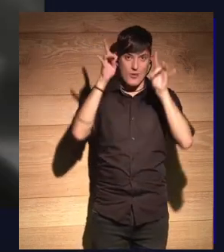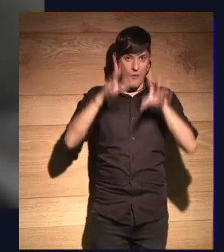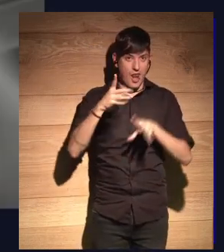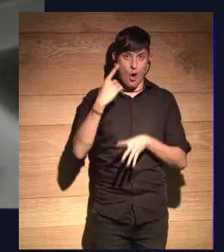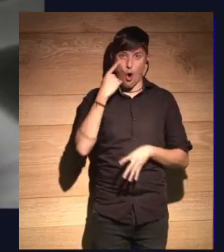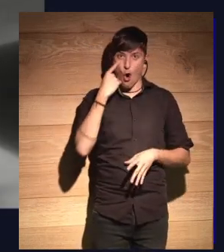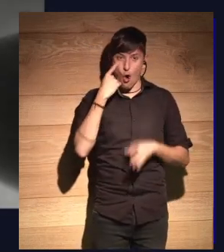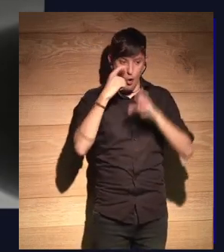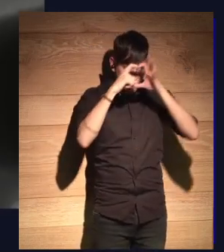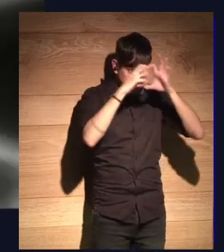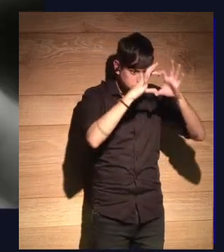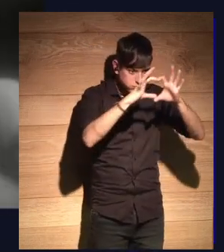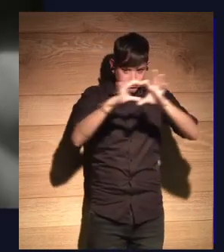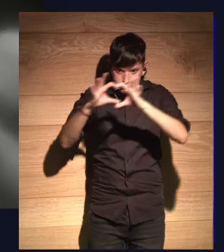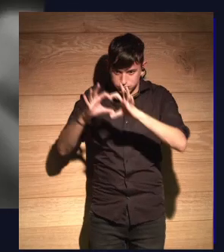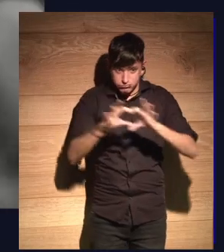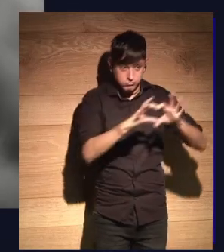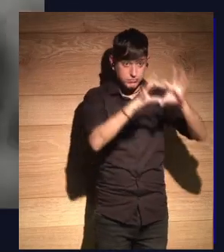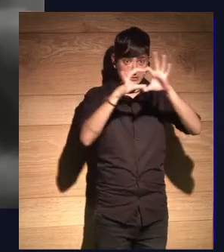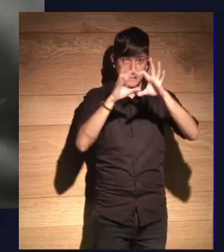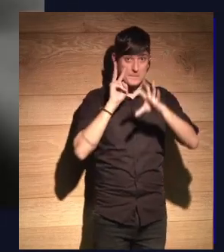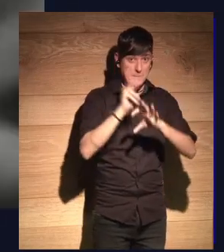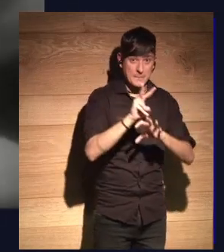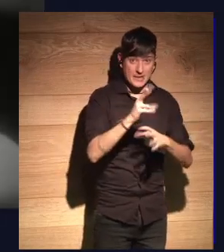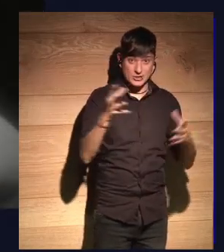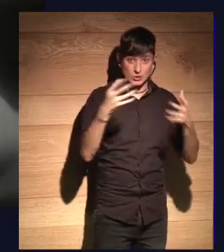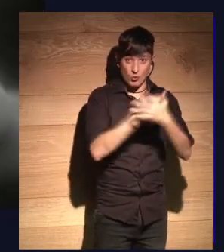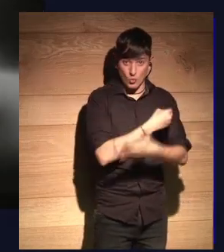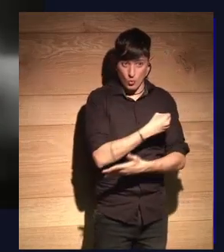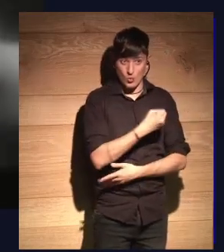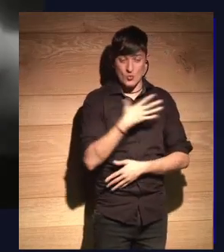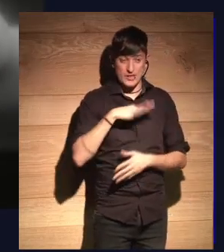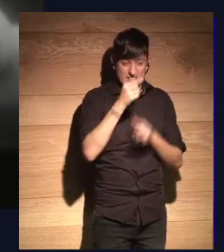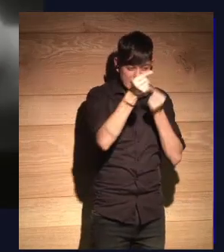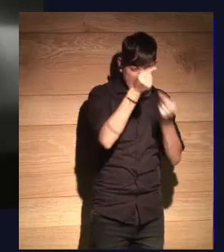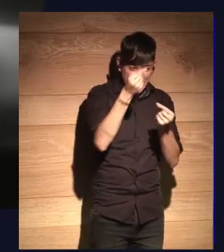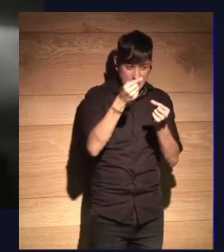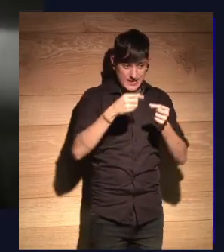would reveal so many details about a character that you would never see in theater.